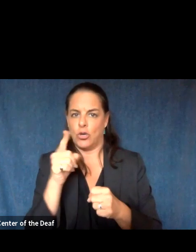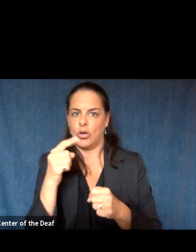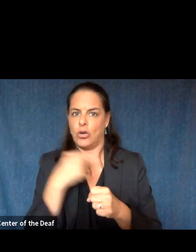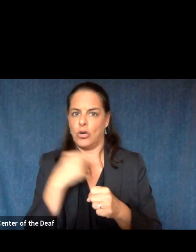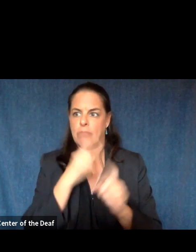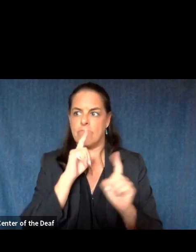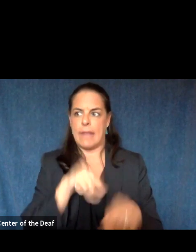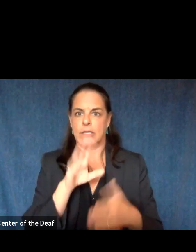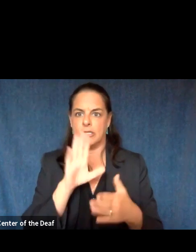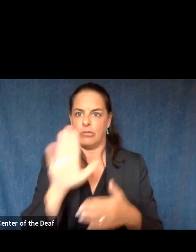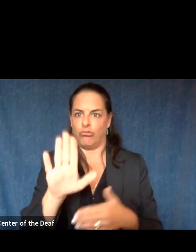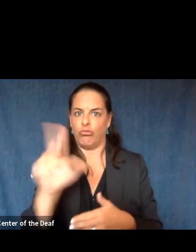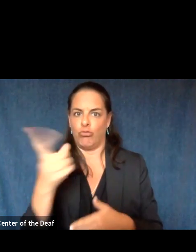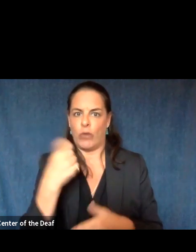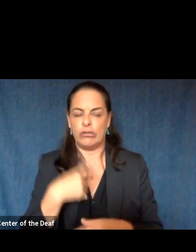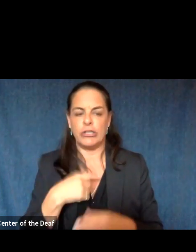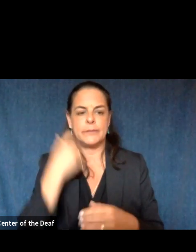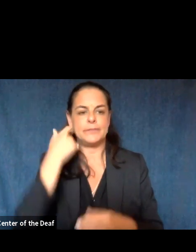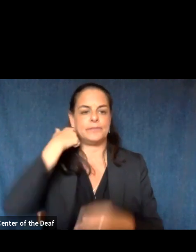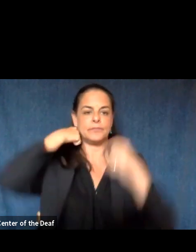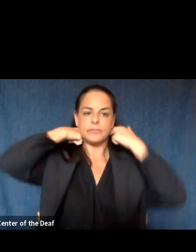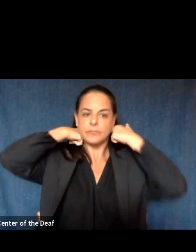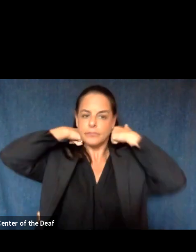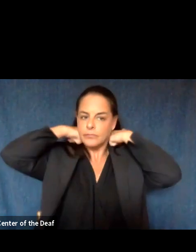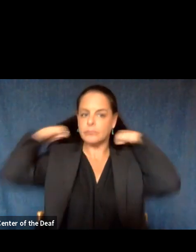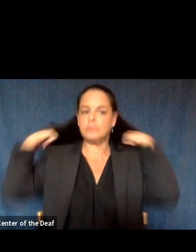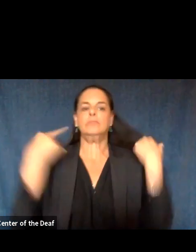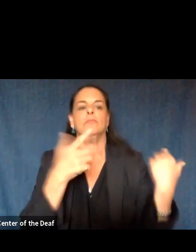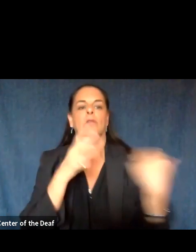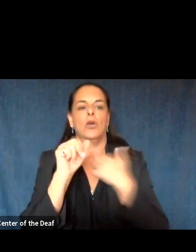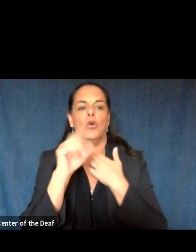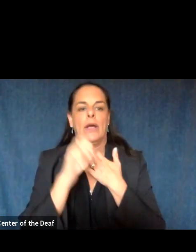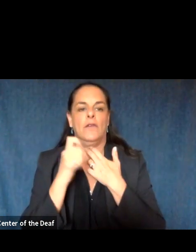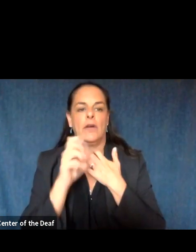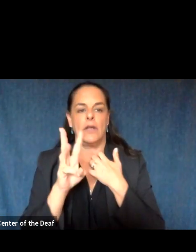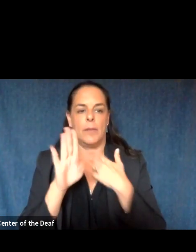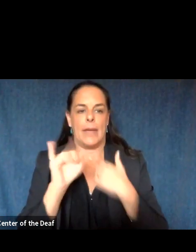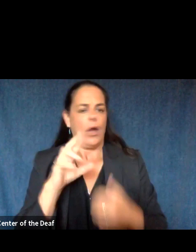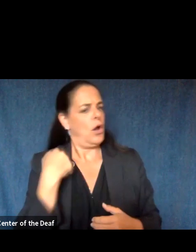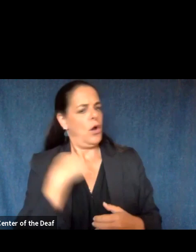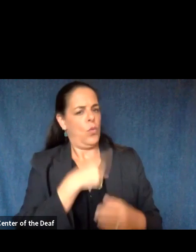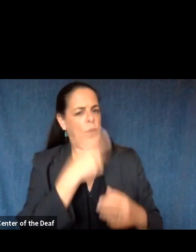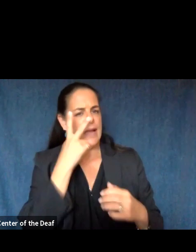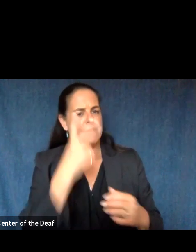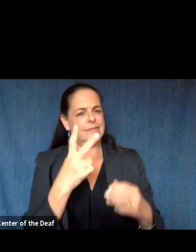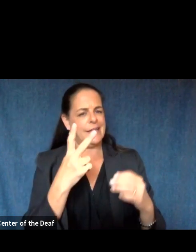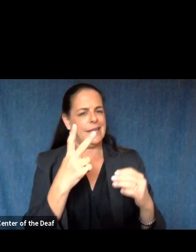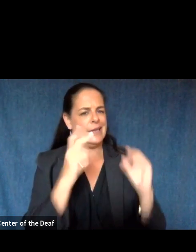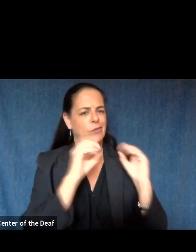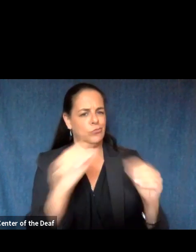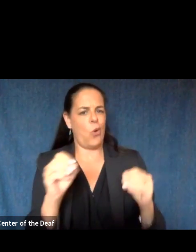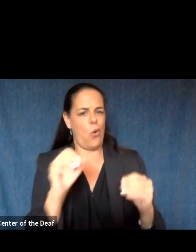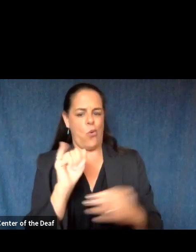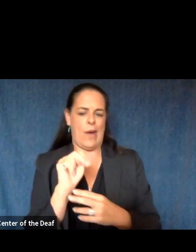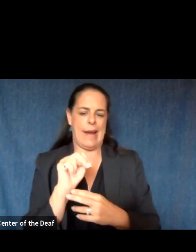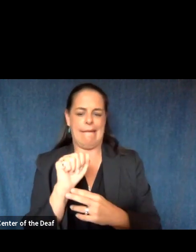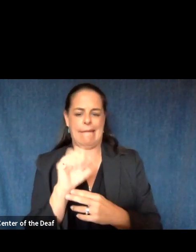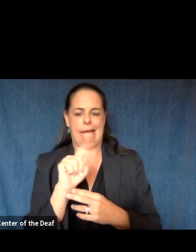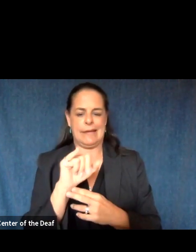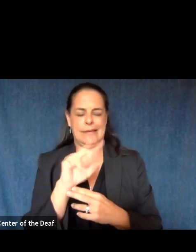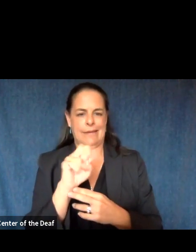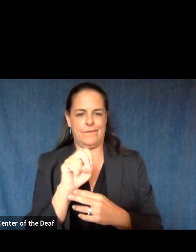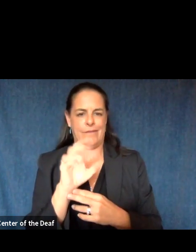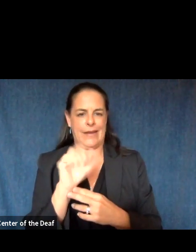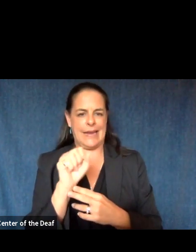asking about. From Grace with WBIR, we haven't seen any inactive cases in 3 days. From